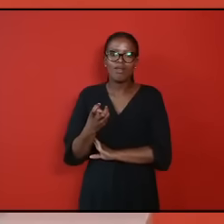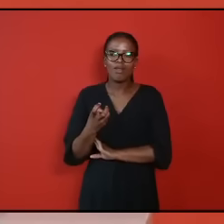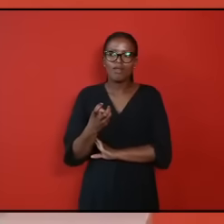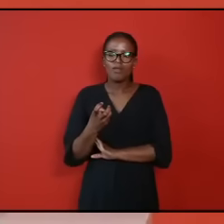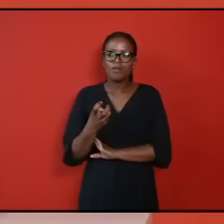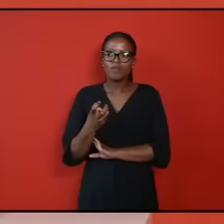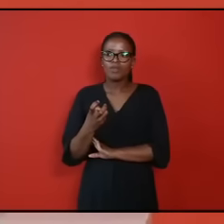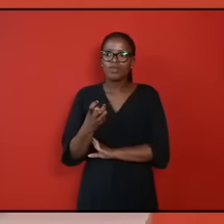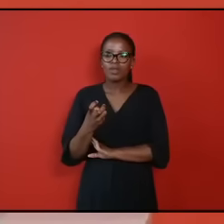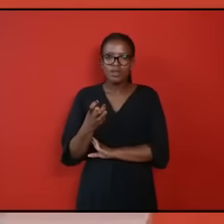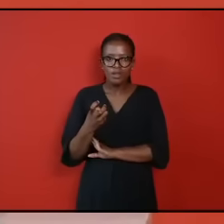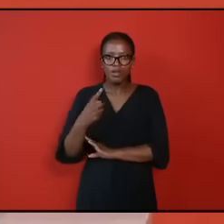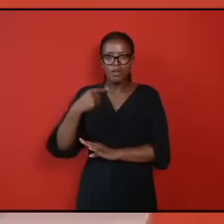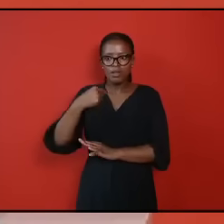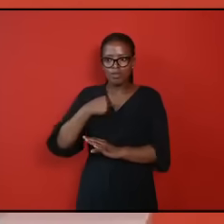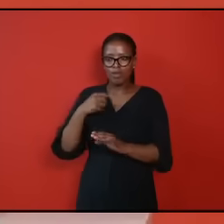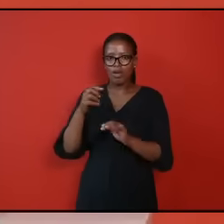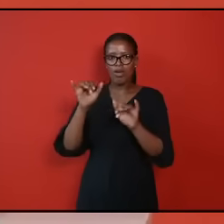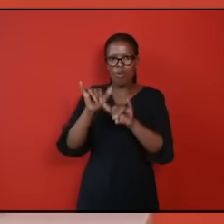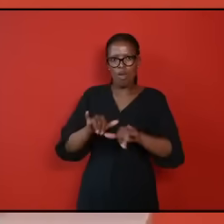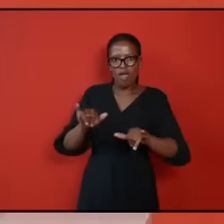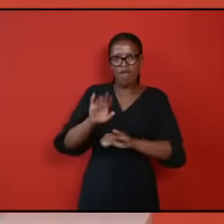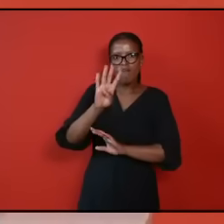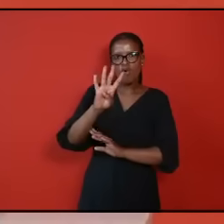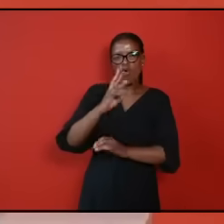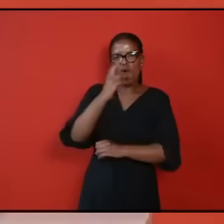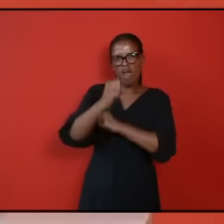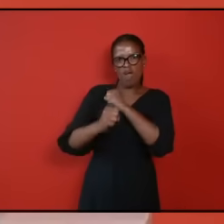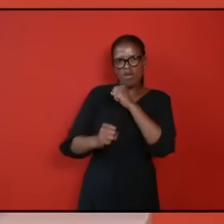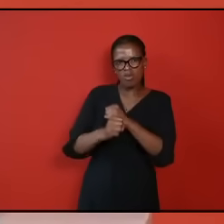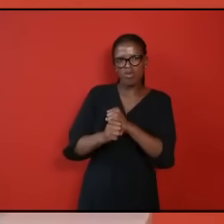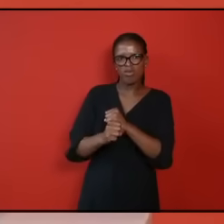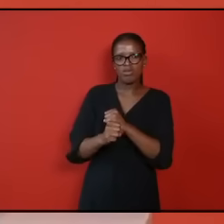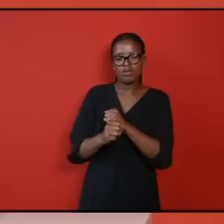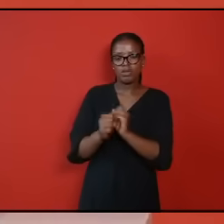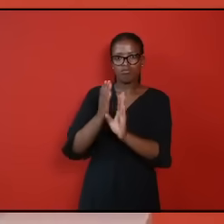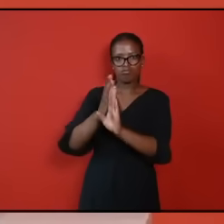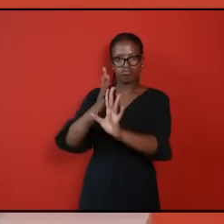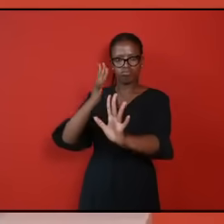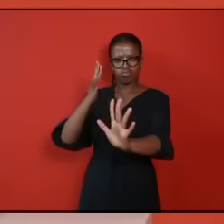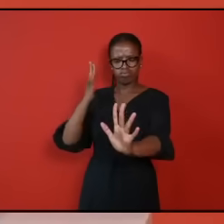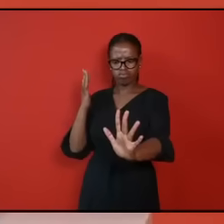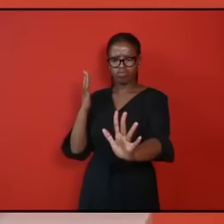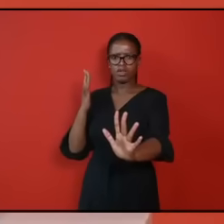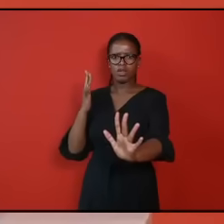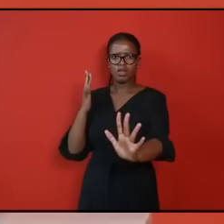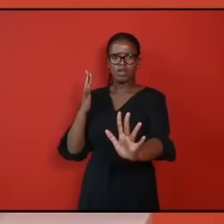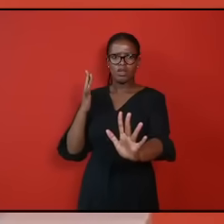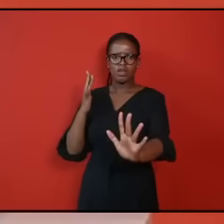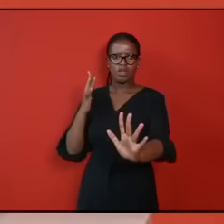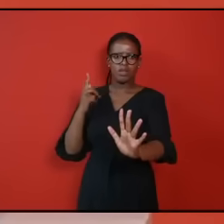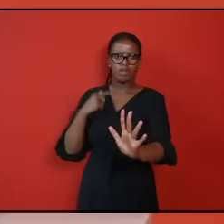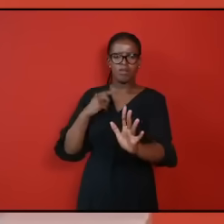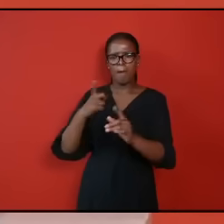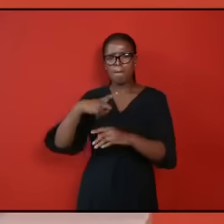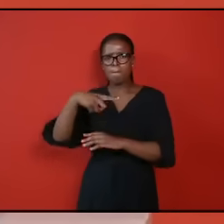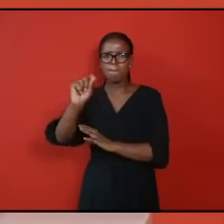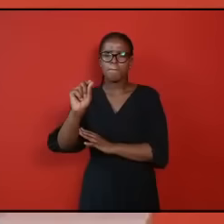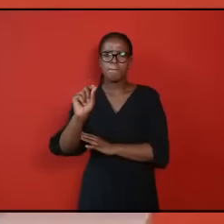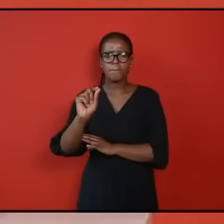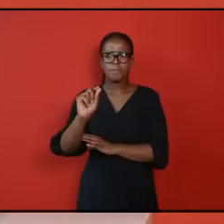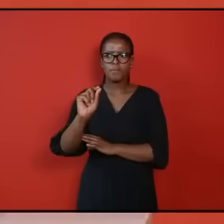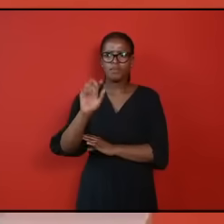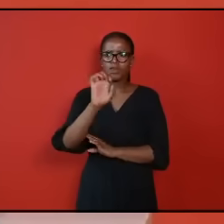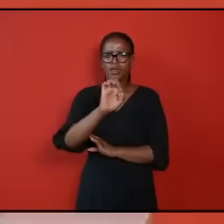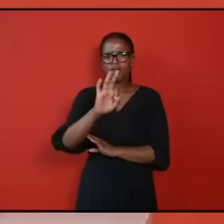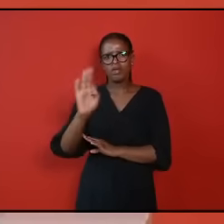my VD after I waited for 4 hours with my wife on a queue. They didn't have a sympathy. When I left, EFF